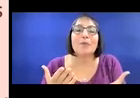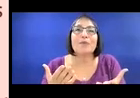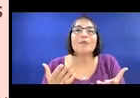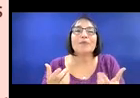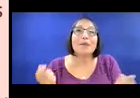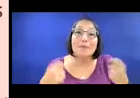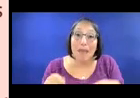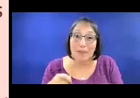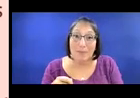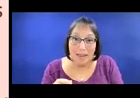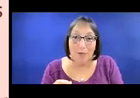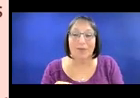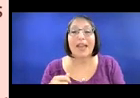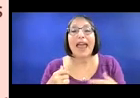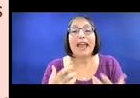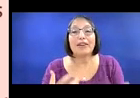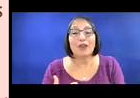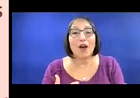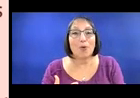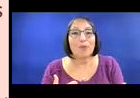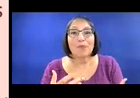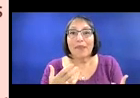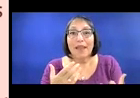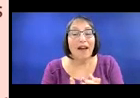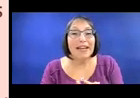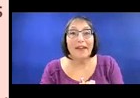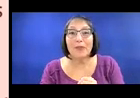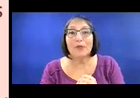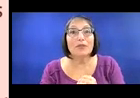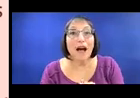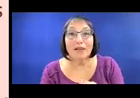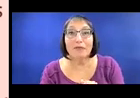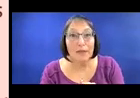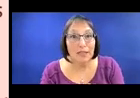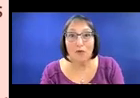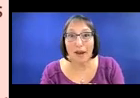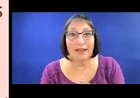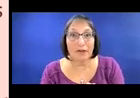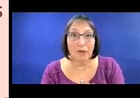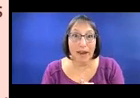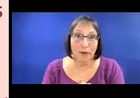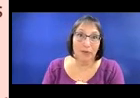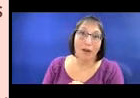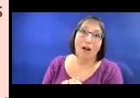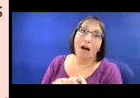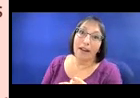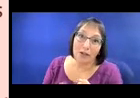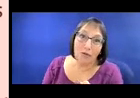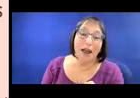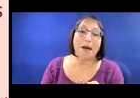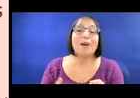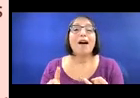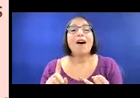supplement that with something else, and so finding out that there's lots of really great deaf creators on